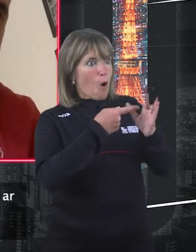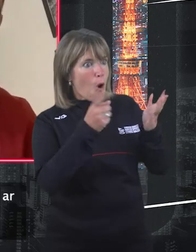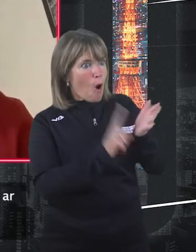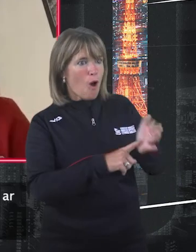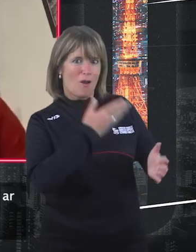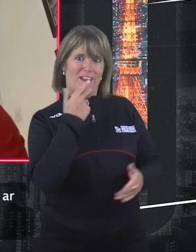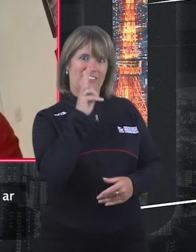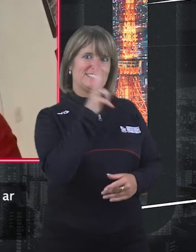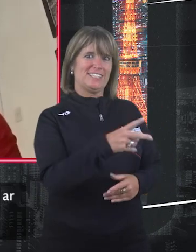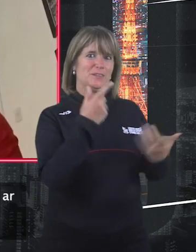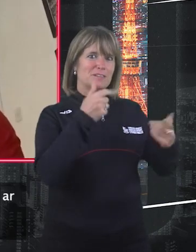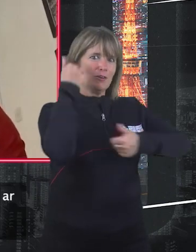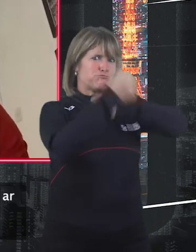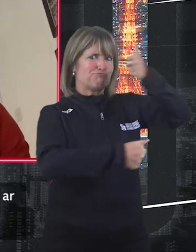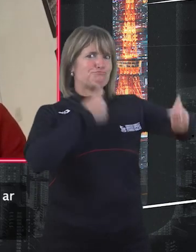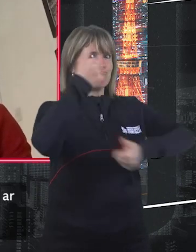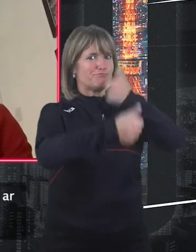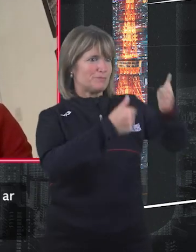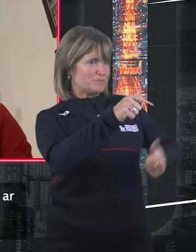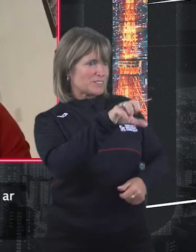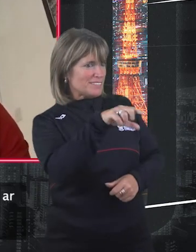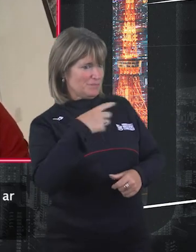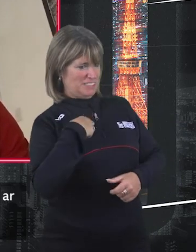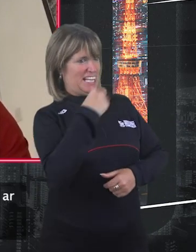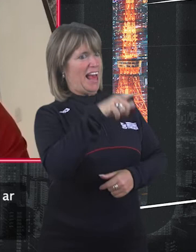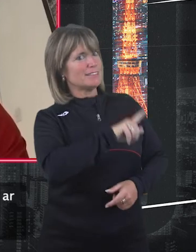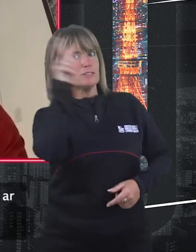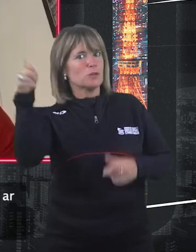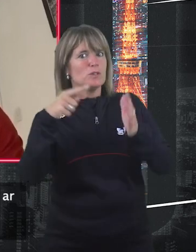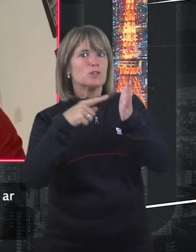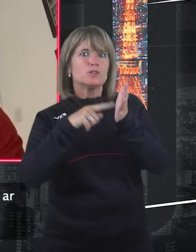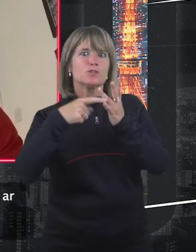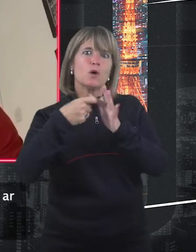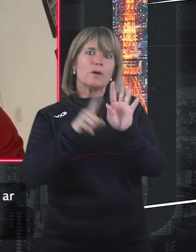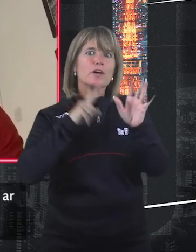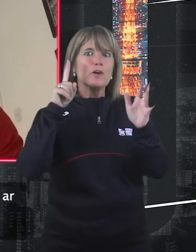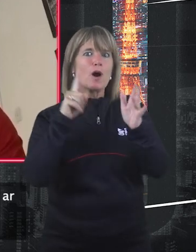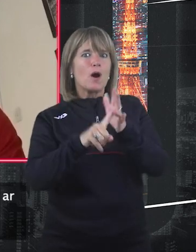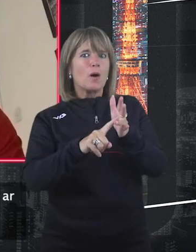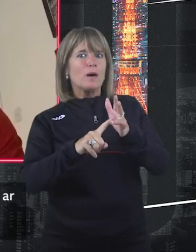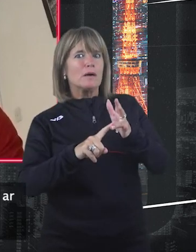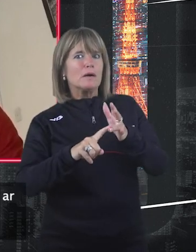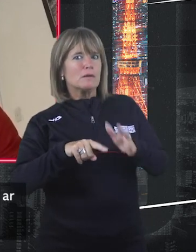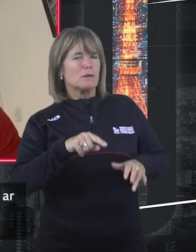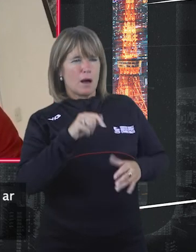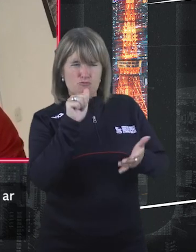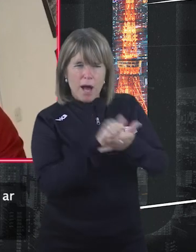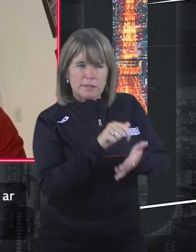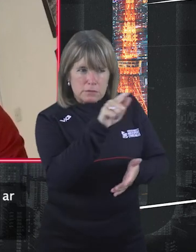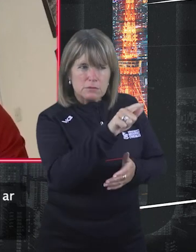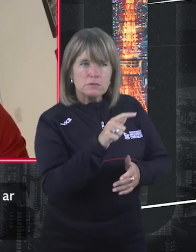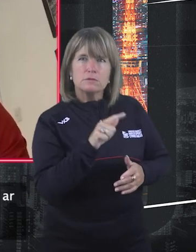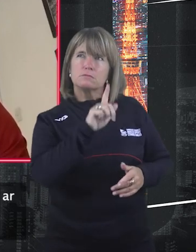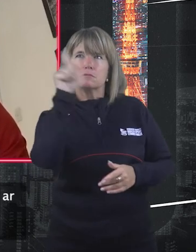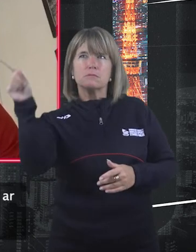Well, Paul, lovely to see you. Firstly, huge congratulations on being selected for